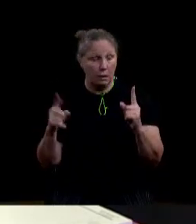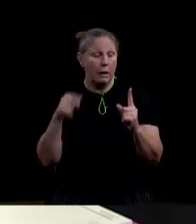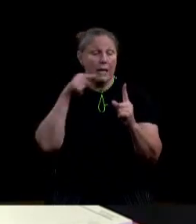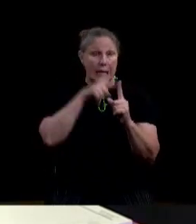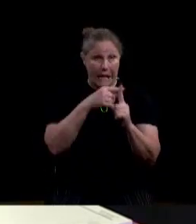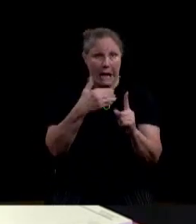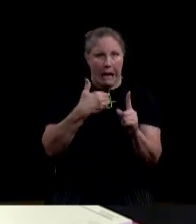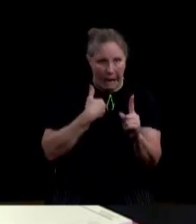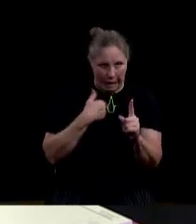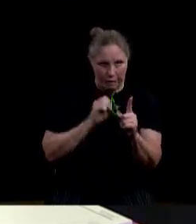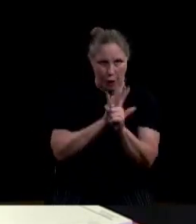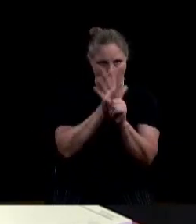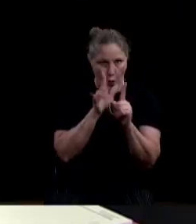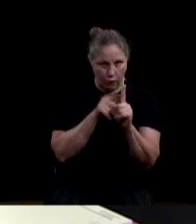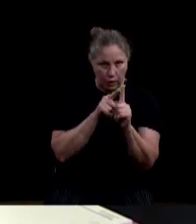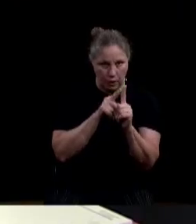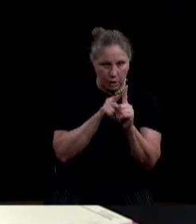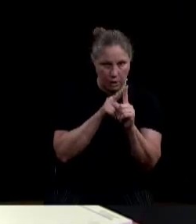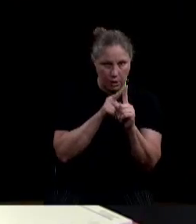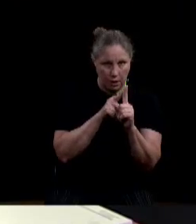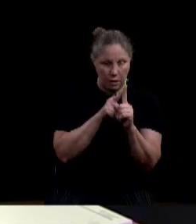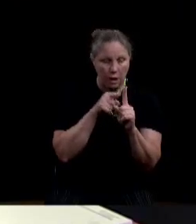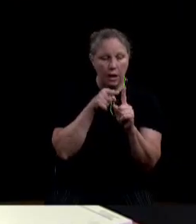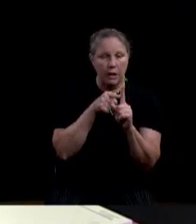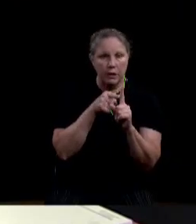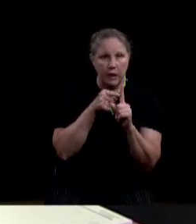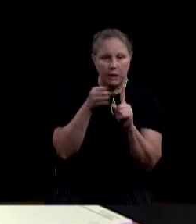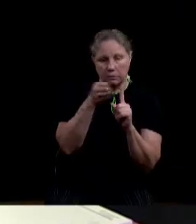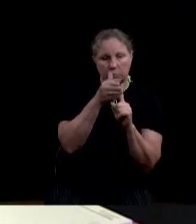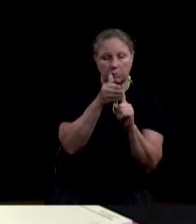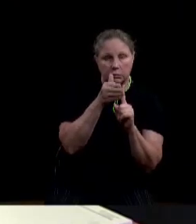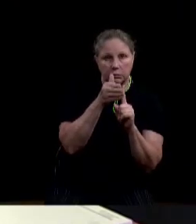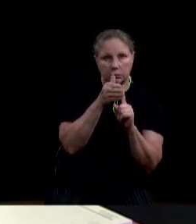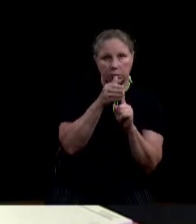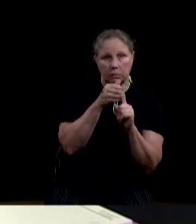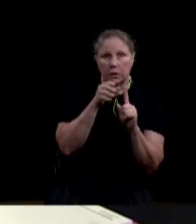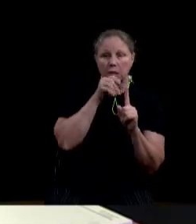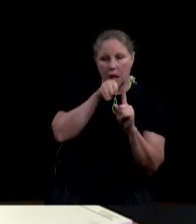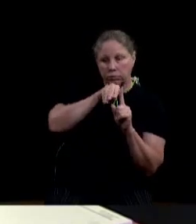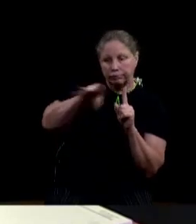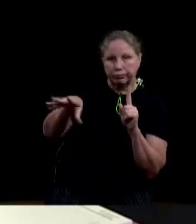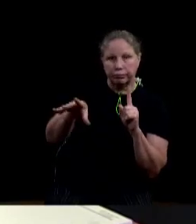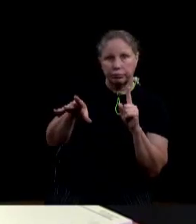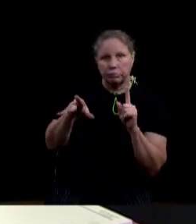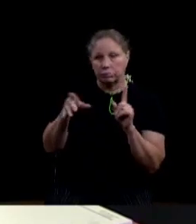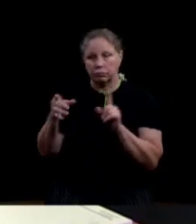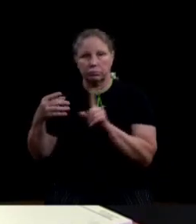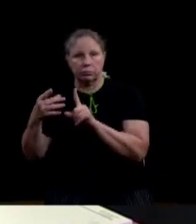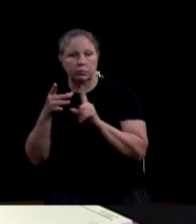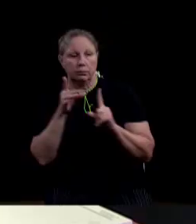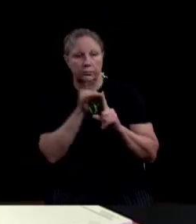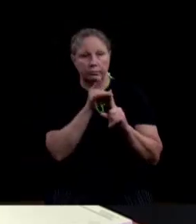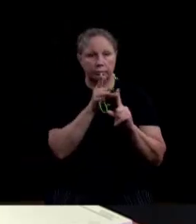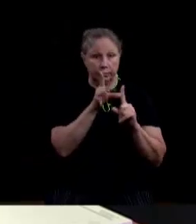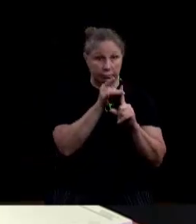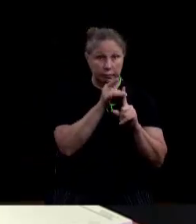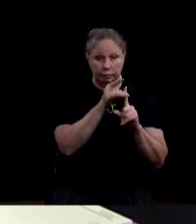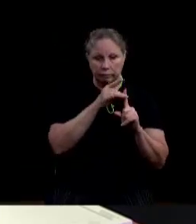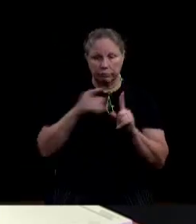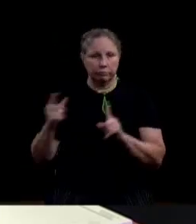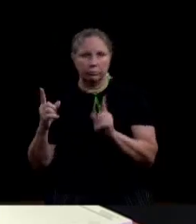as source control from the person who's infected, and it's acting as a filter for the person